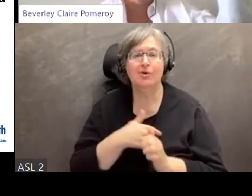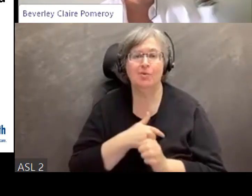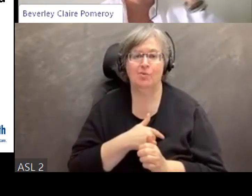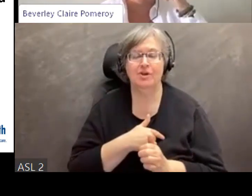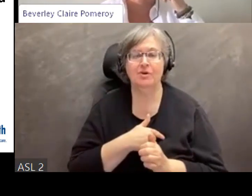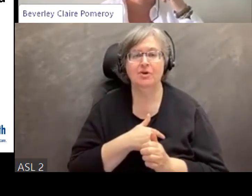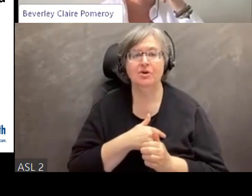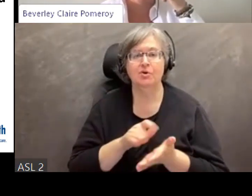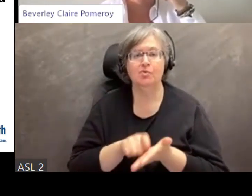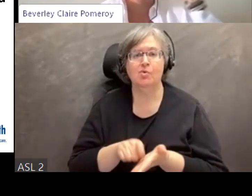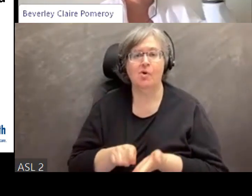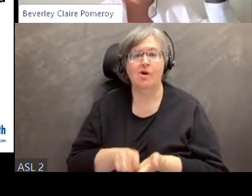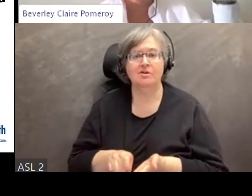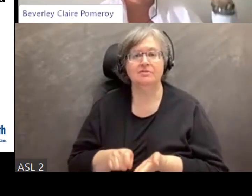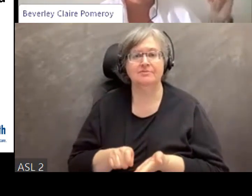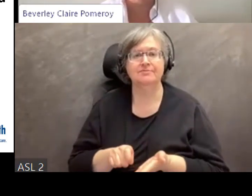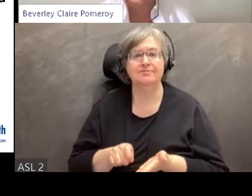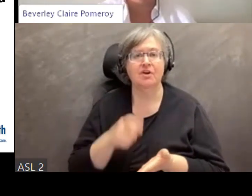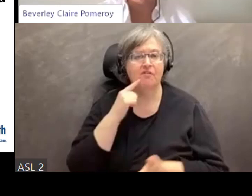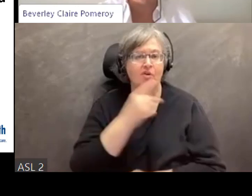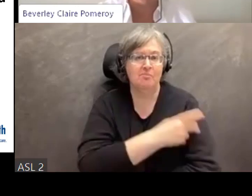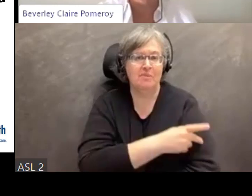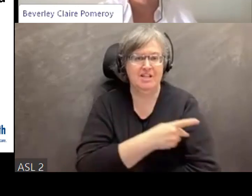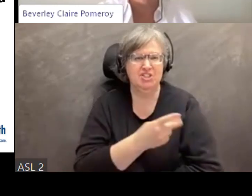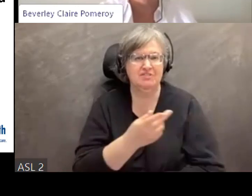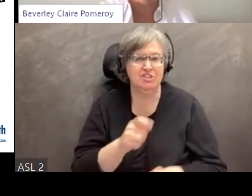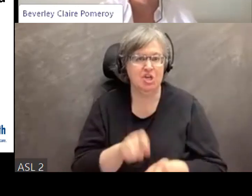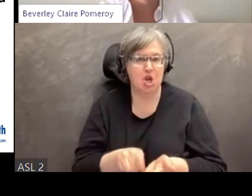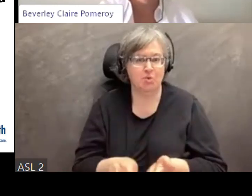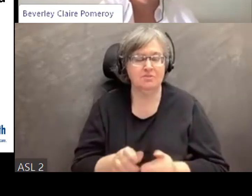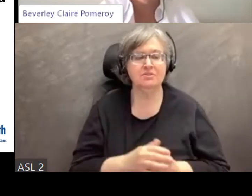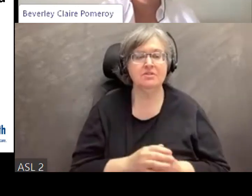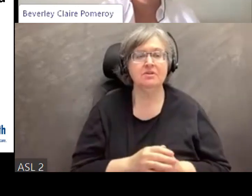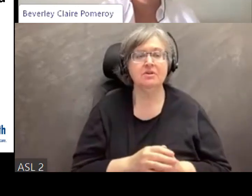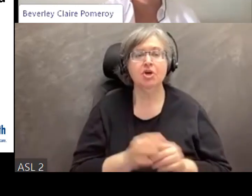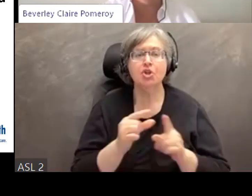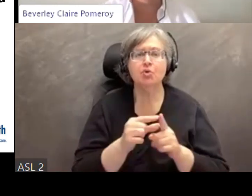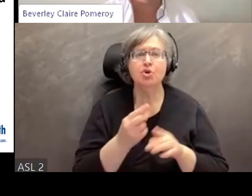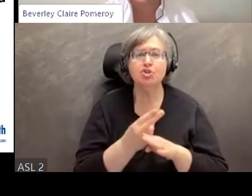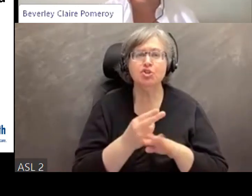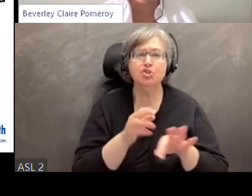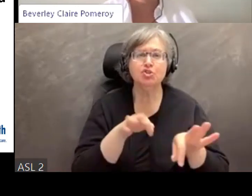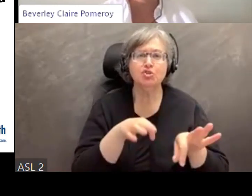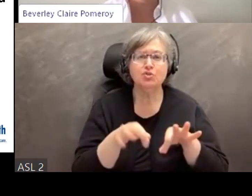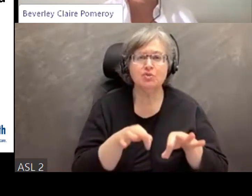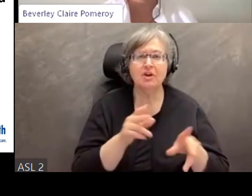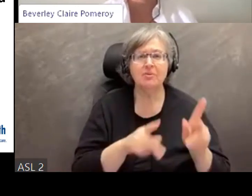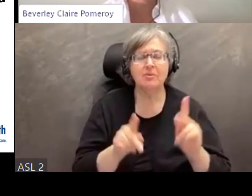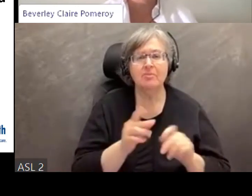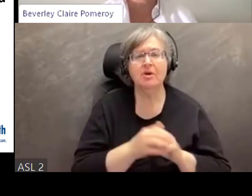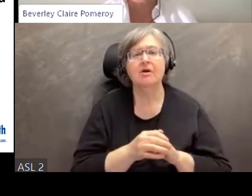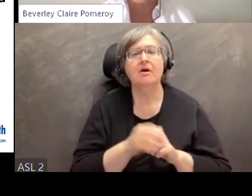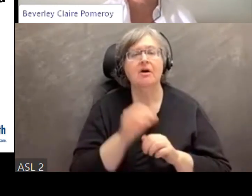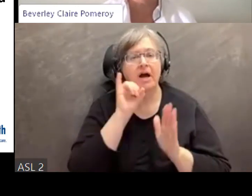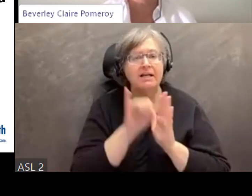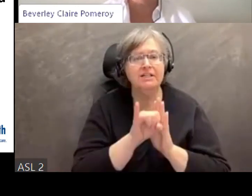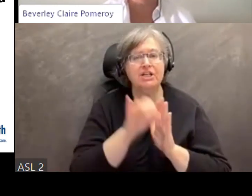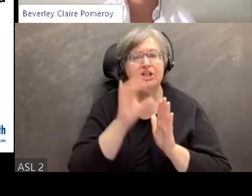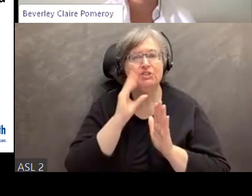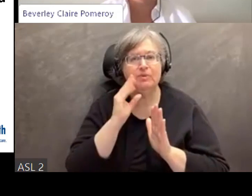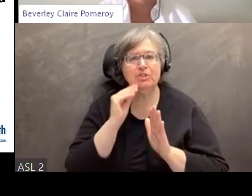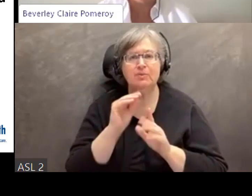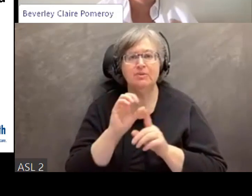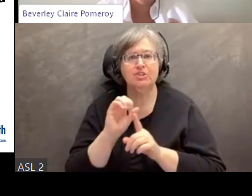in regards to how we put in our notes on patients. So the words used to describe individuals' identities and experiences